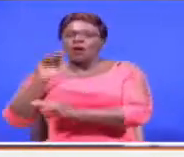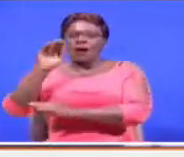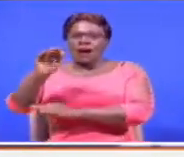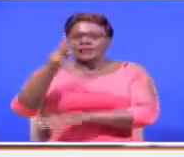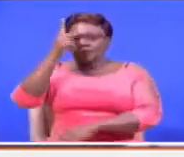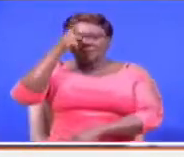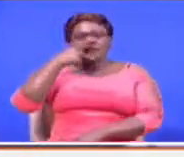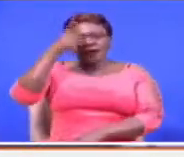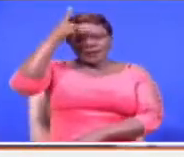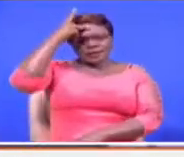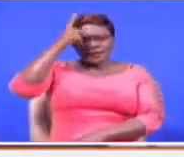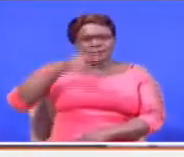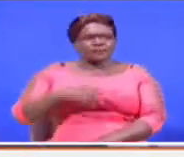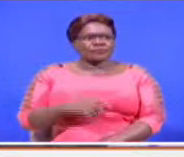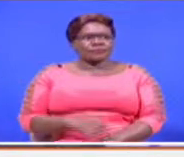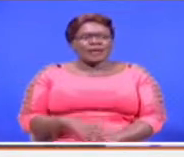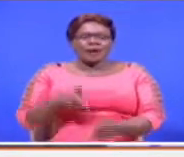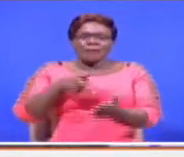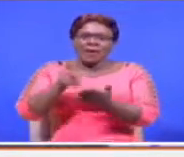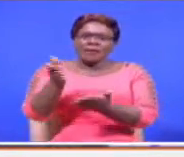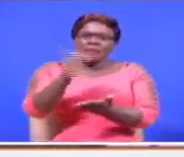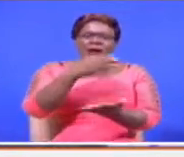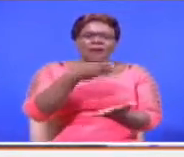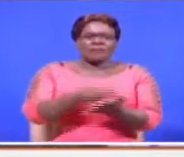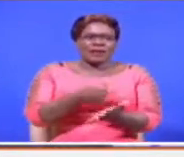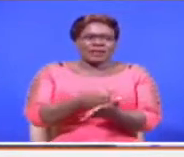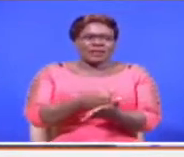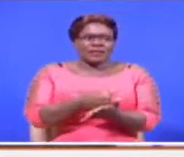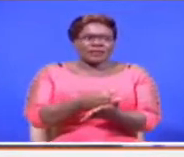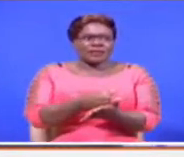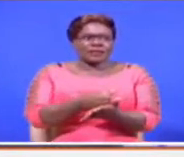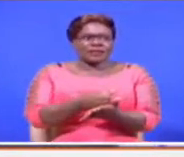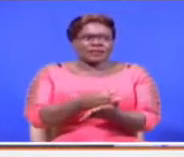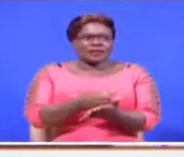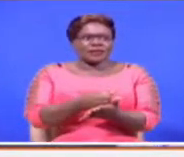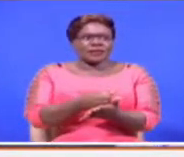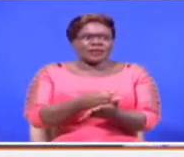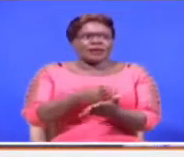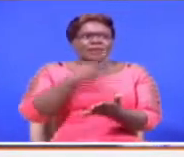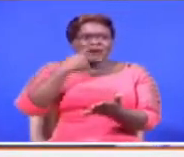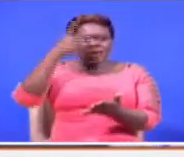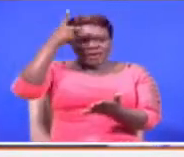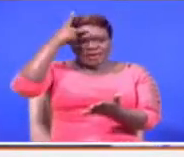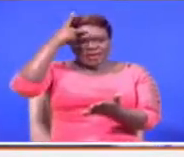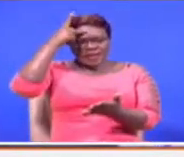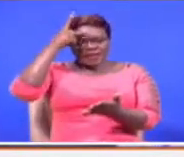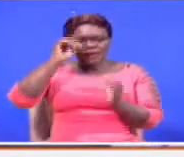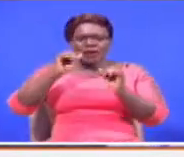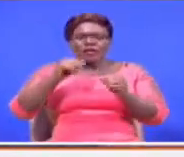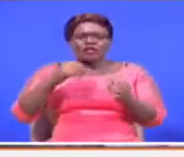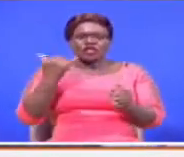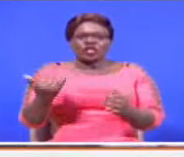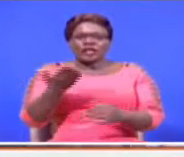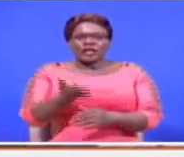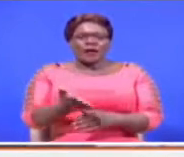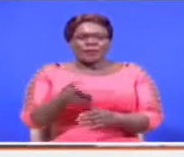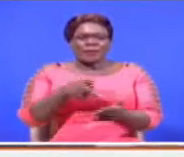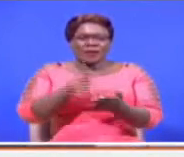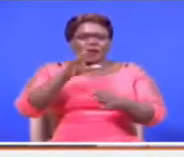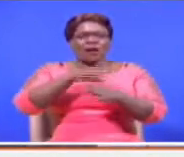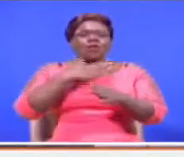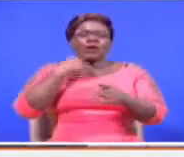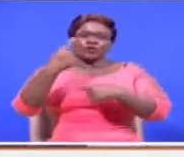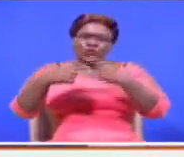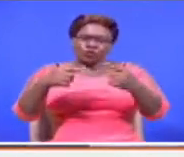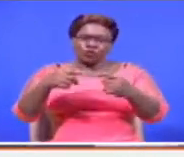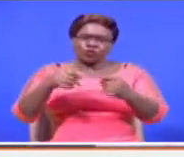asking them to refund the money, pay the fees, so that parents who want refund, we can refund. Parents who still want to